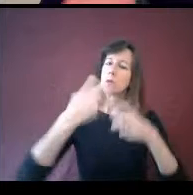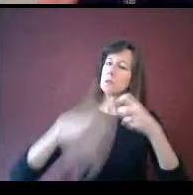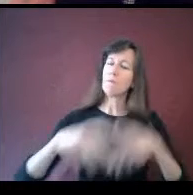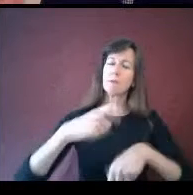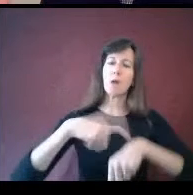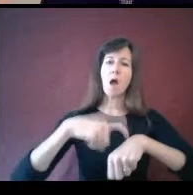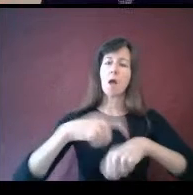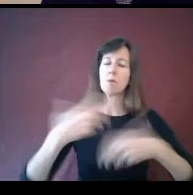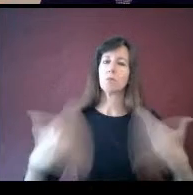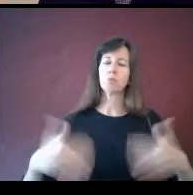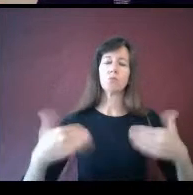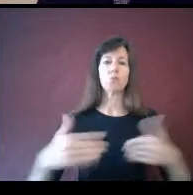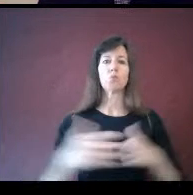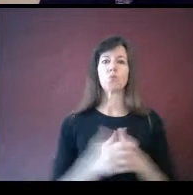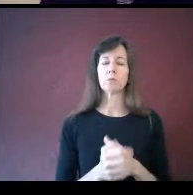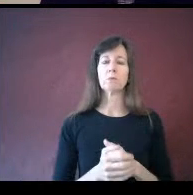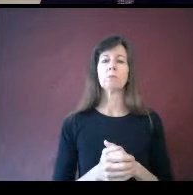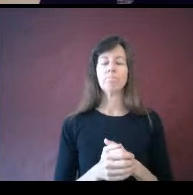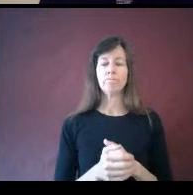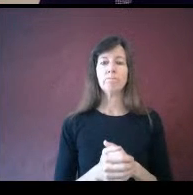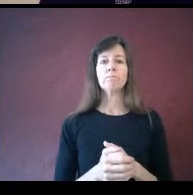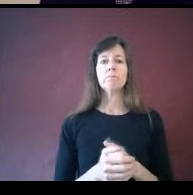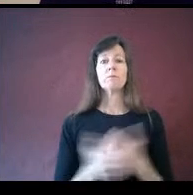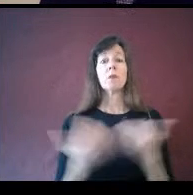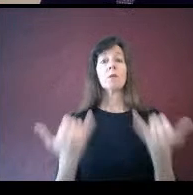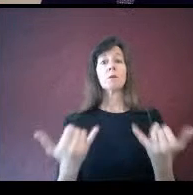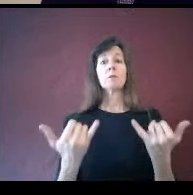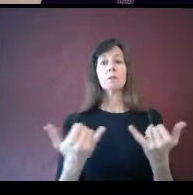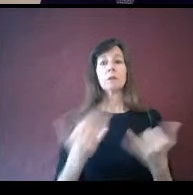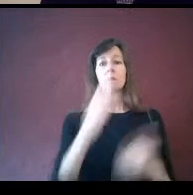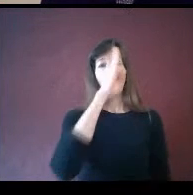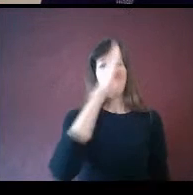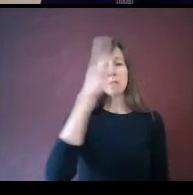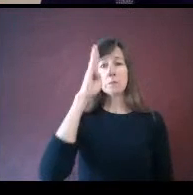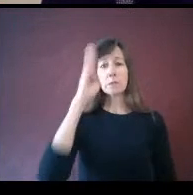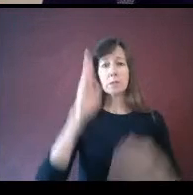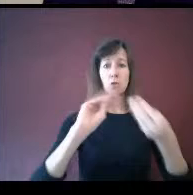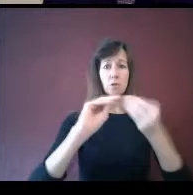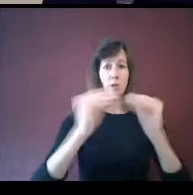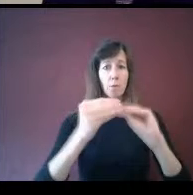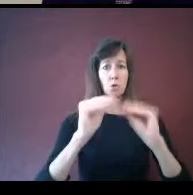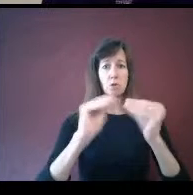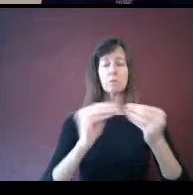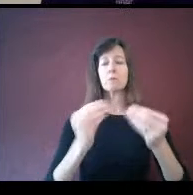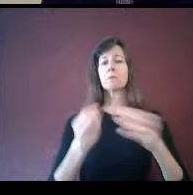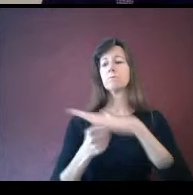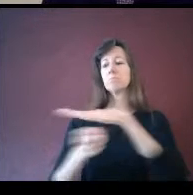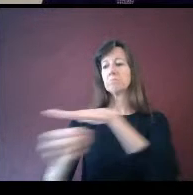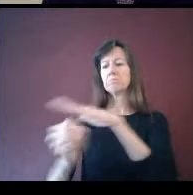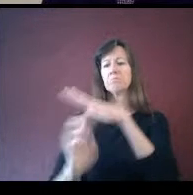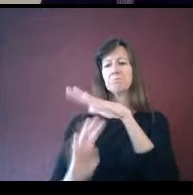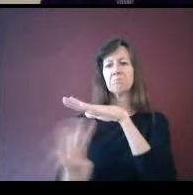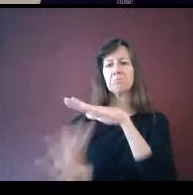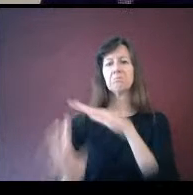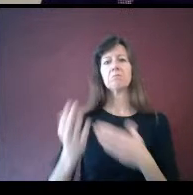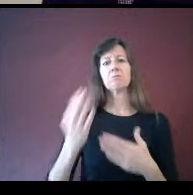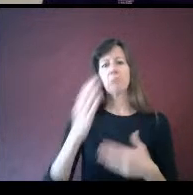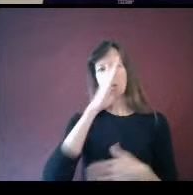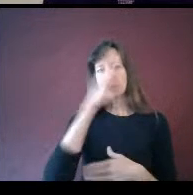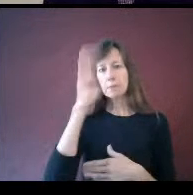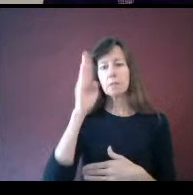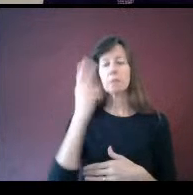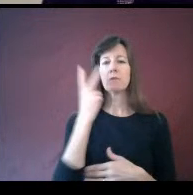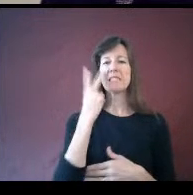As we look at hospitalization numbers, as I mentioned, we are seeing these continue to tick up. We had a